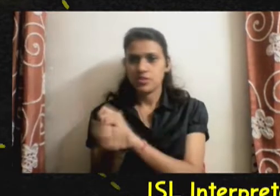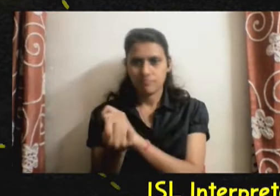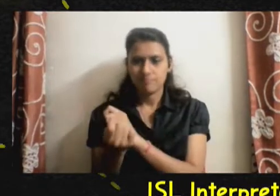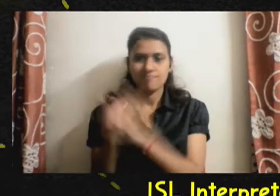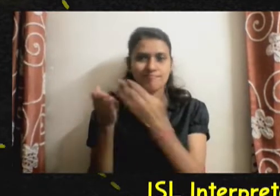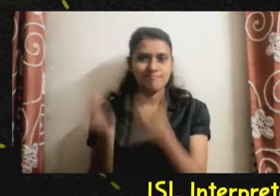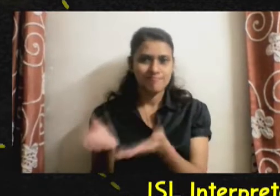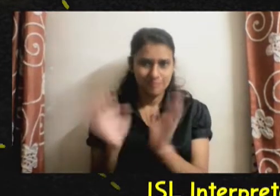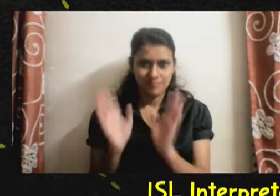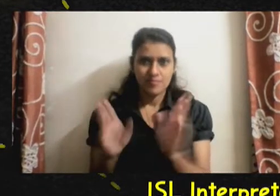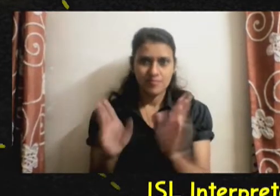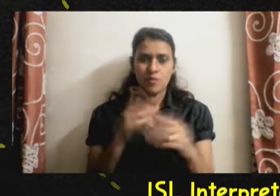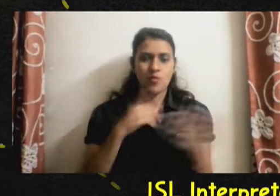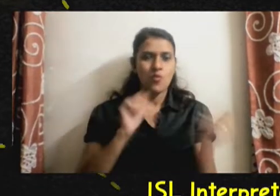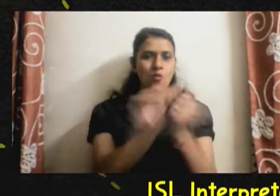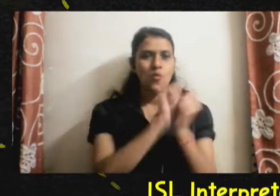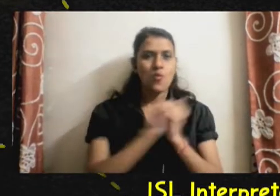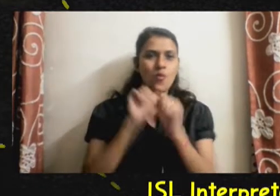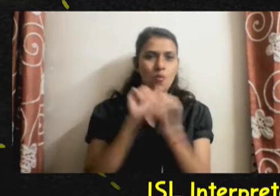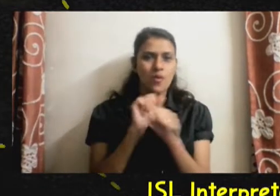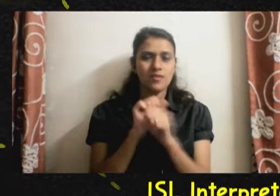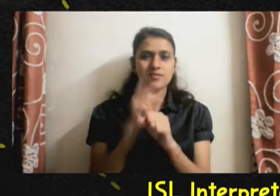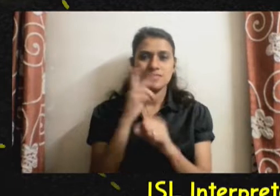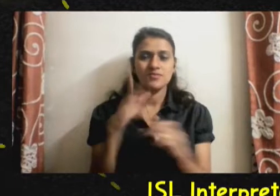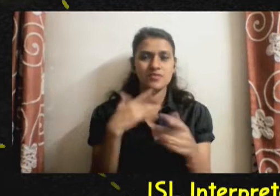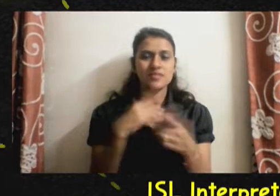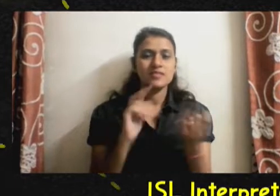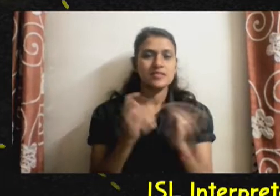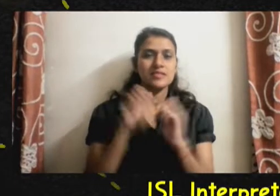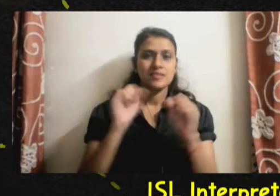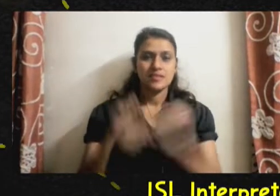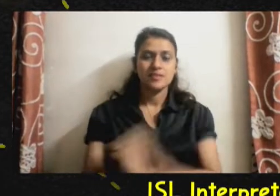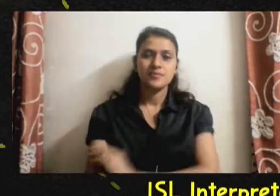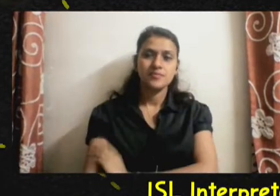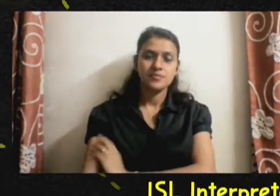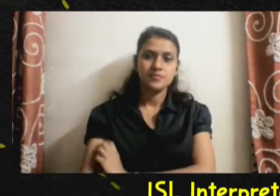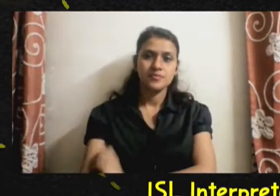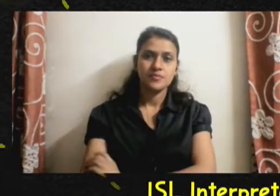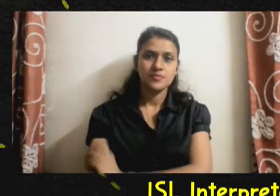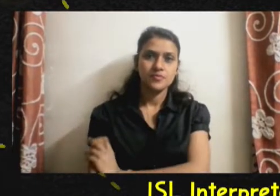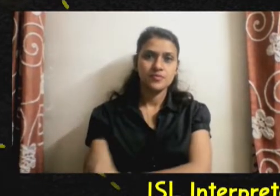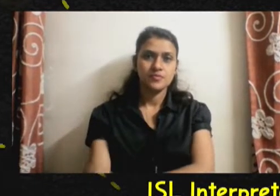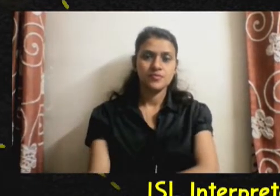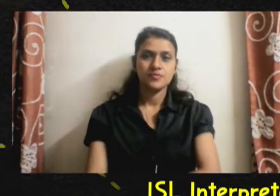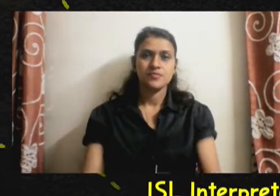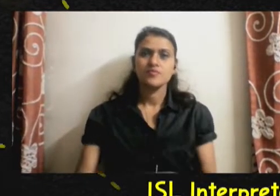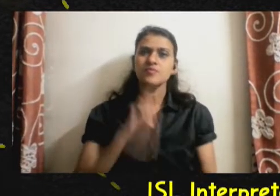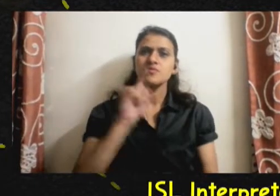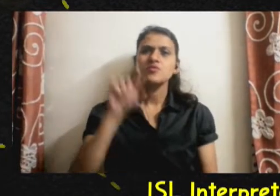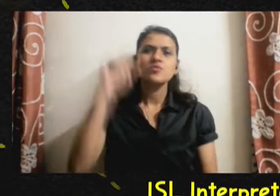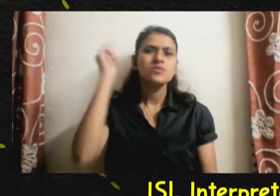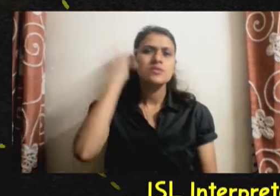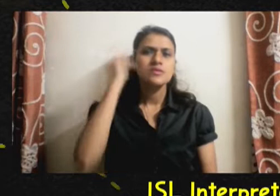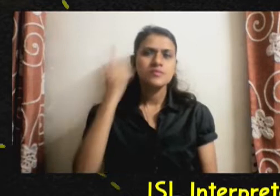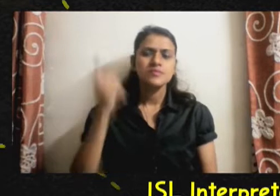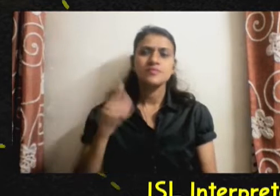with the people that you work with, but also what you think are the politics you would like to embody